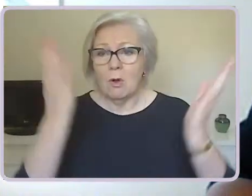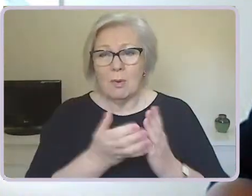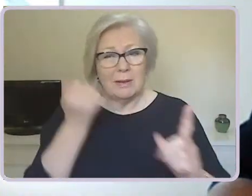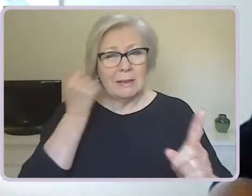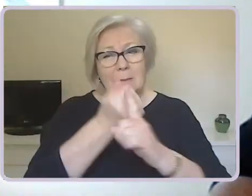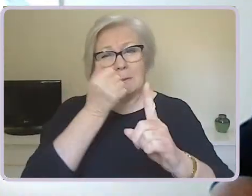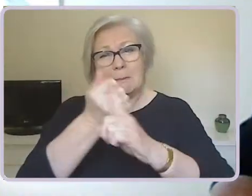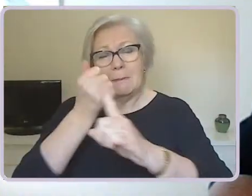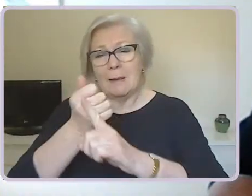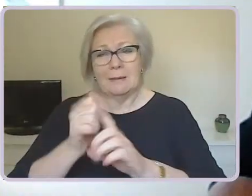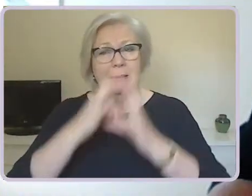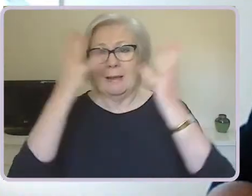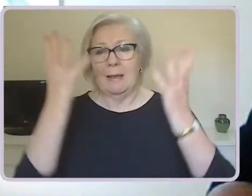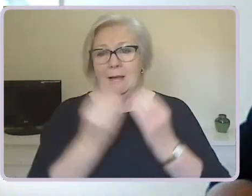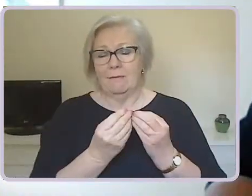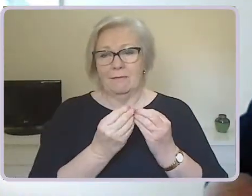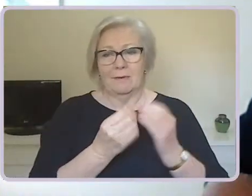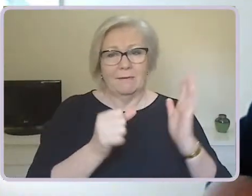economic havoc.